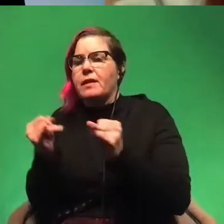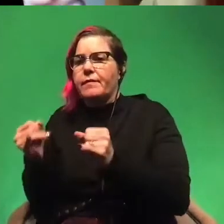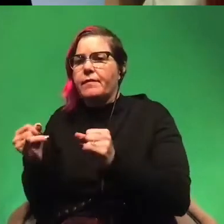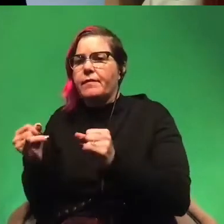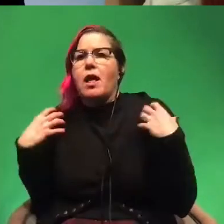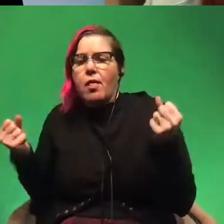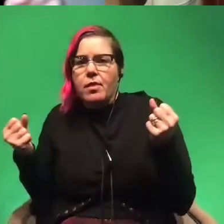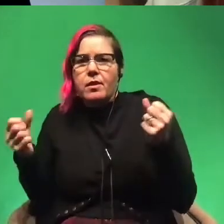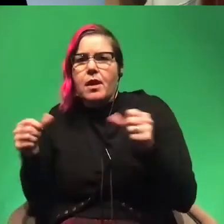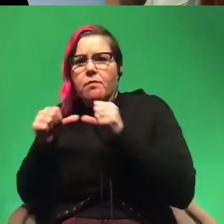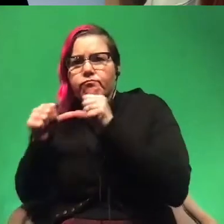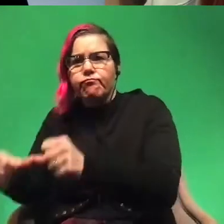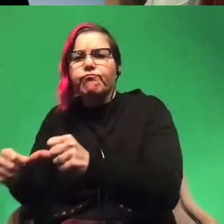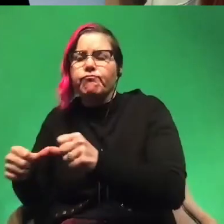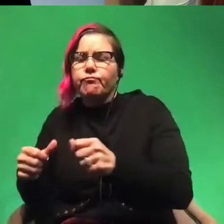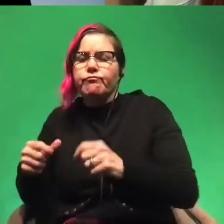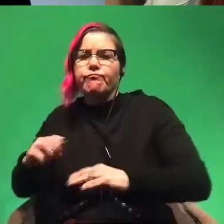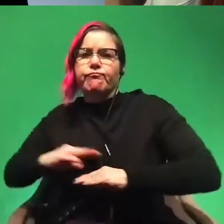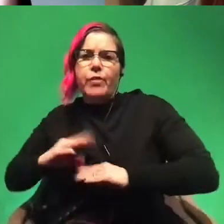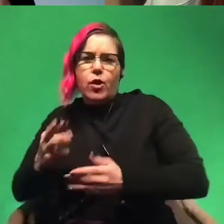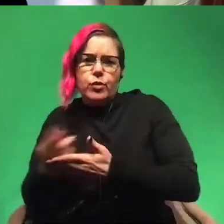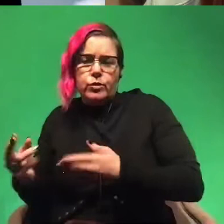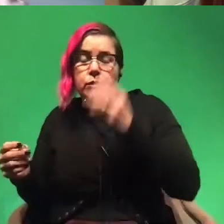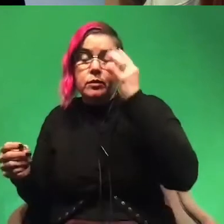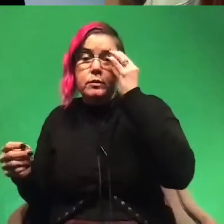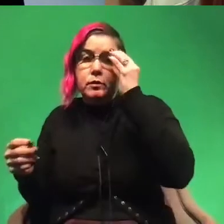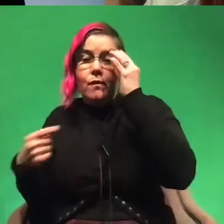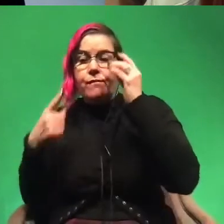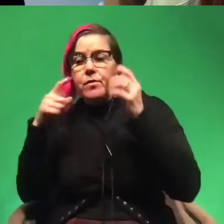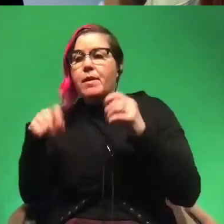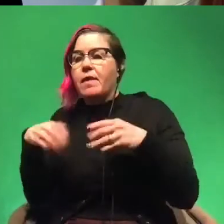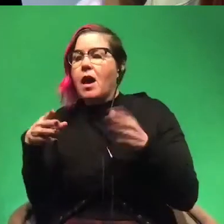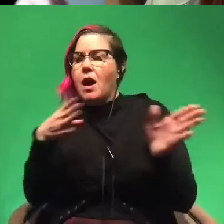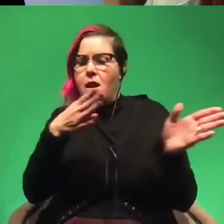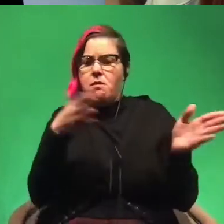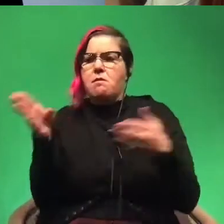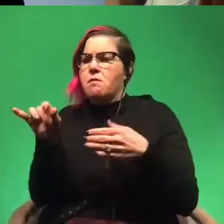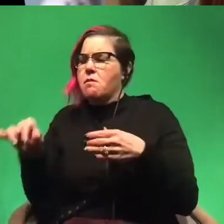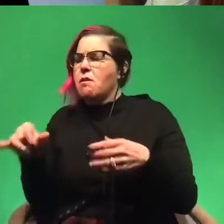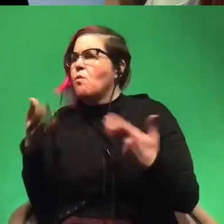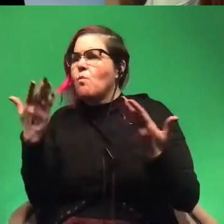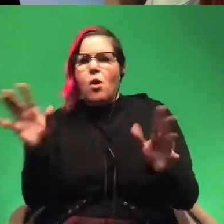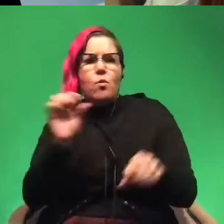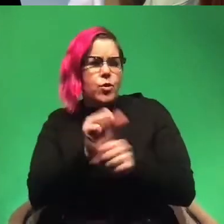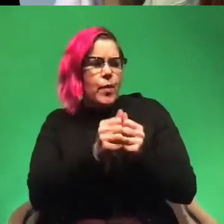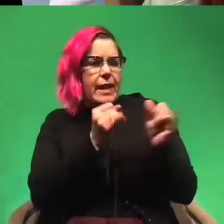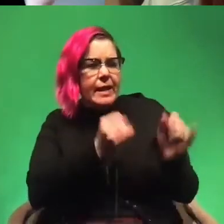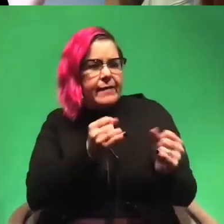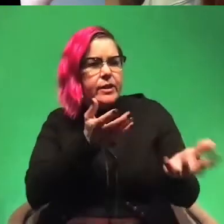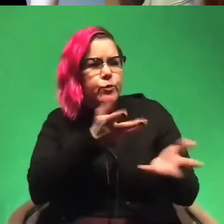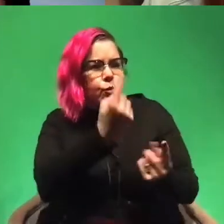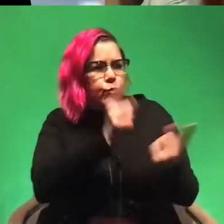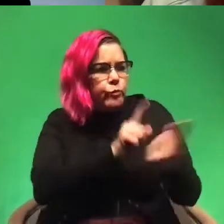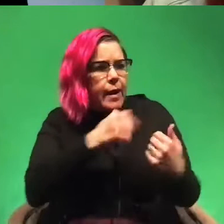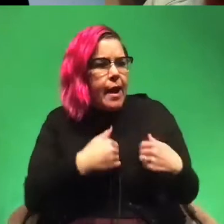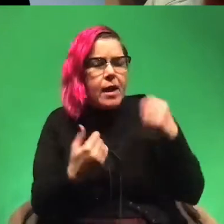healthy and long-lived and meet their resource needs. And so for me, that was a huge paradigm shift. I decided that I didn't want to work with individuals.